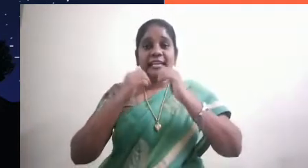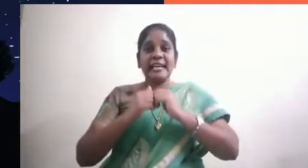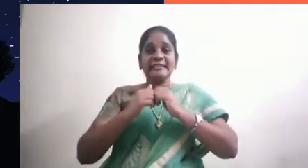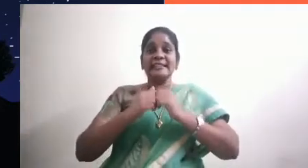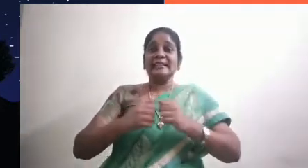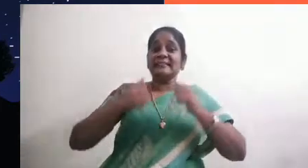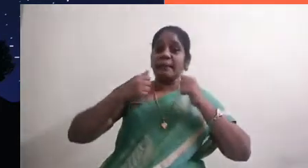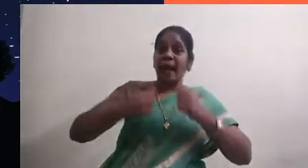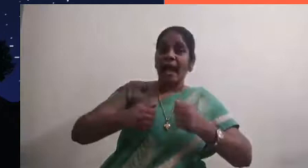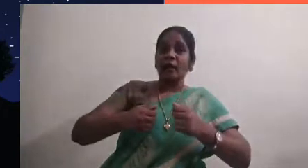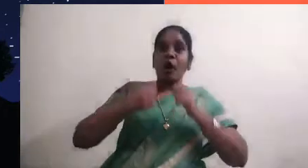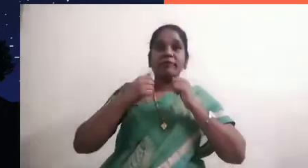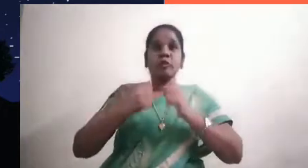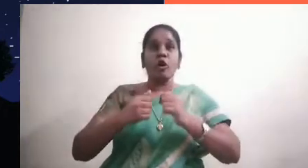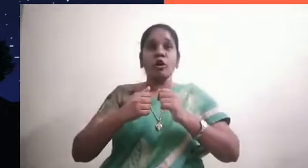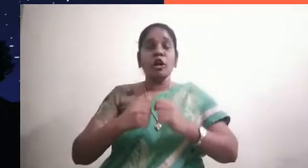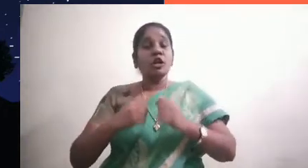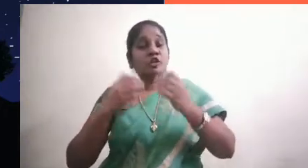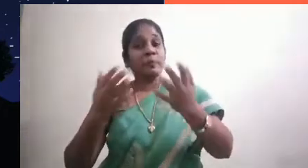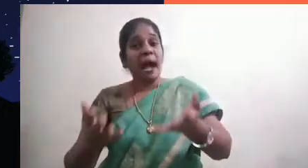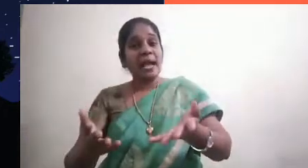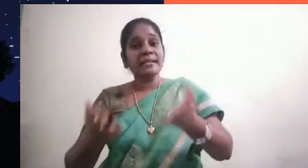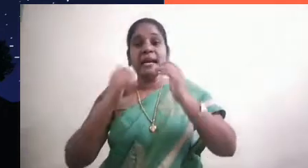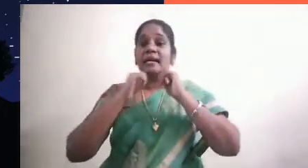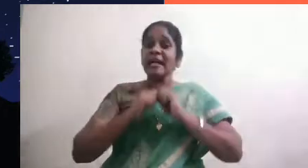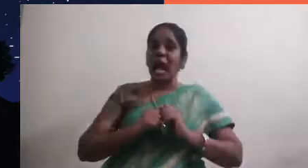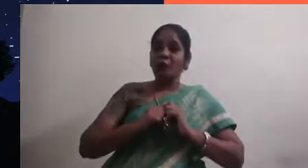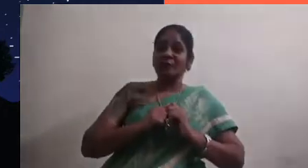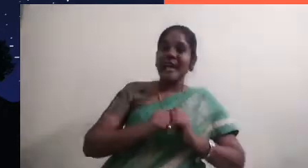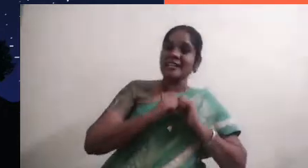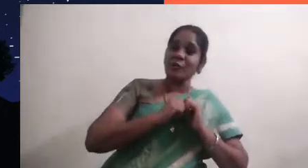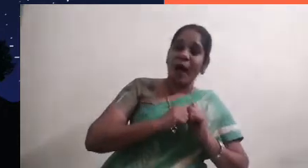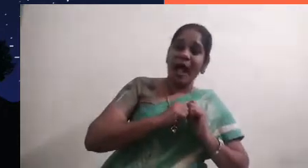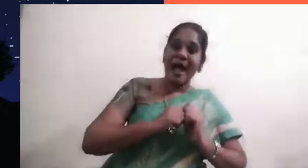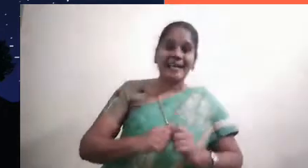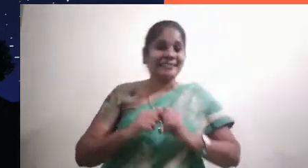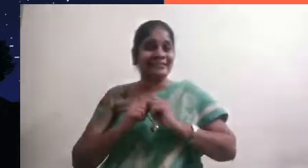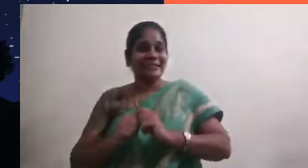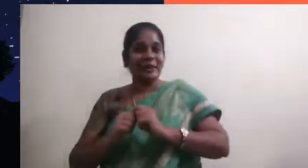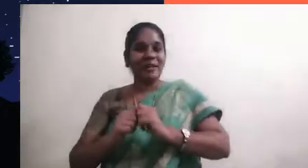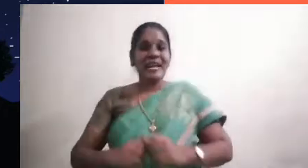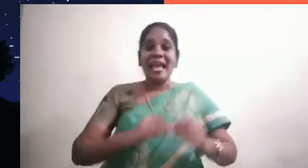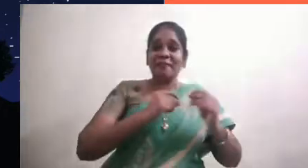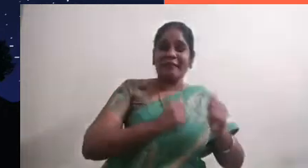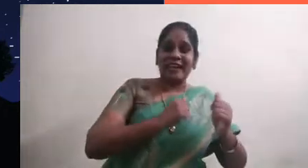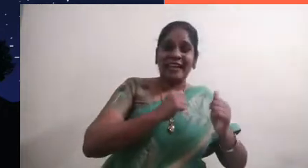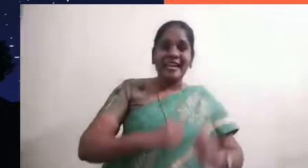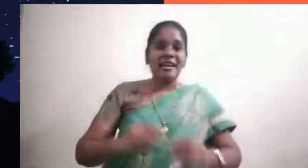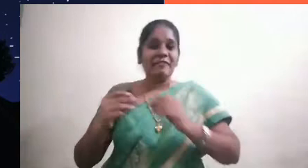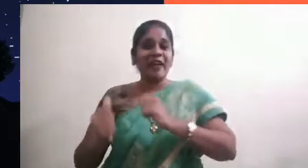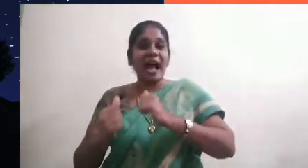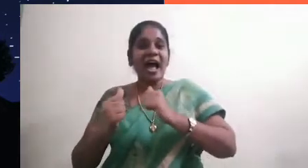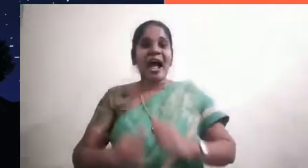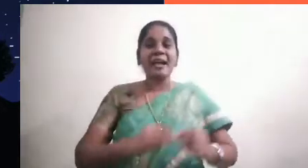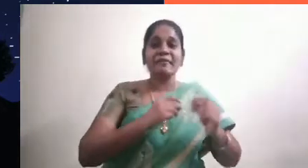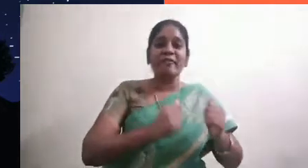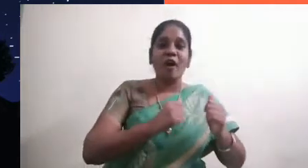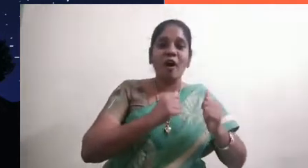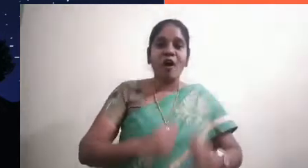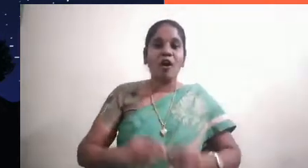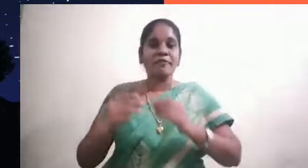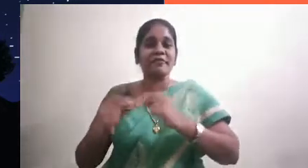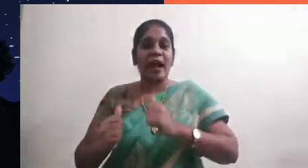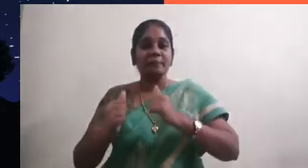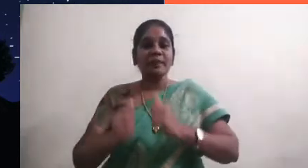All he needs is a bag of gold to buy the cow that he once sold. Fee, fi,